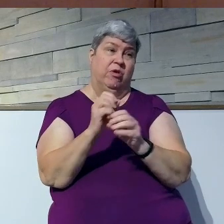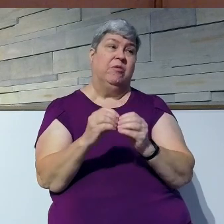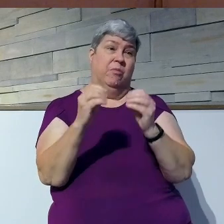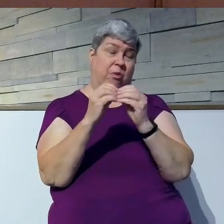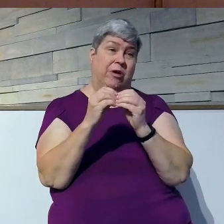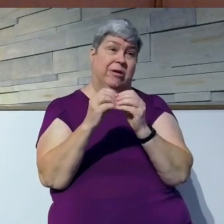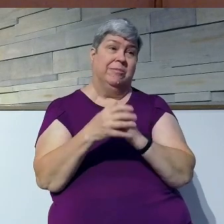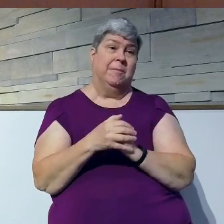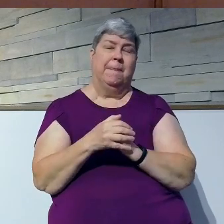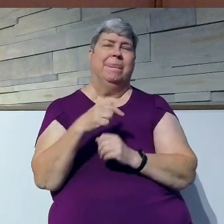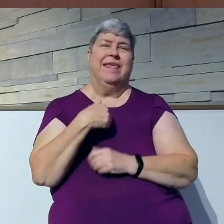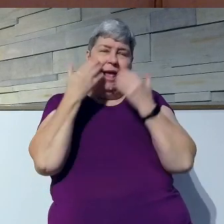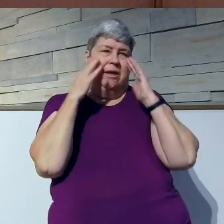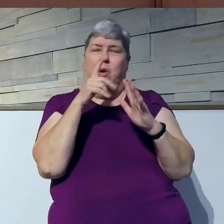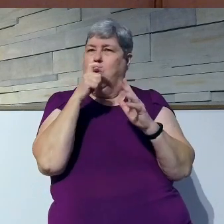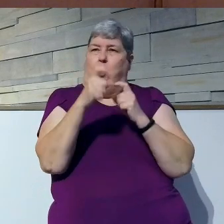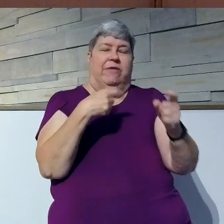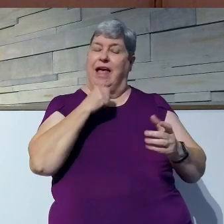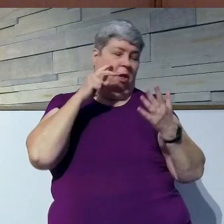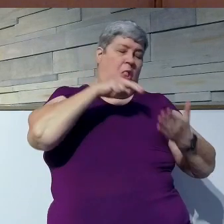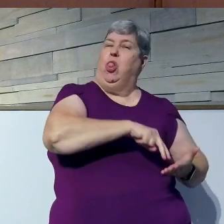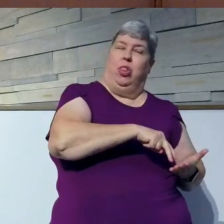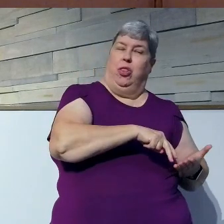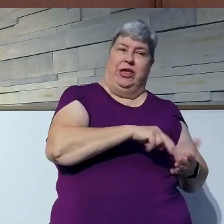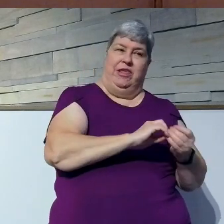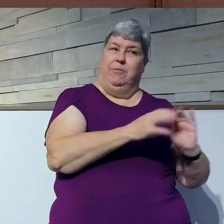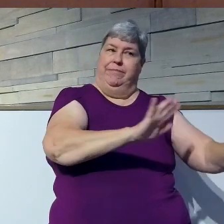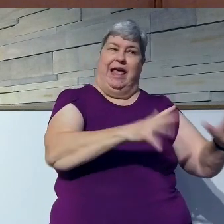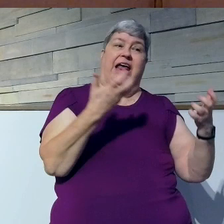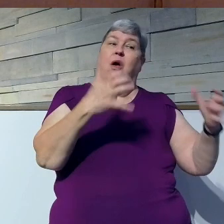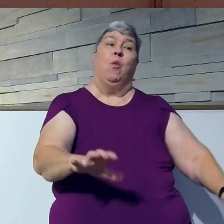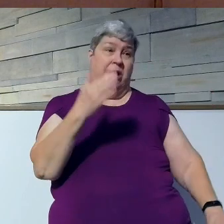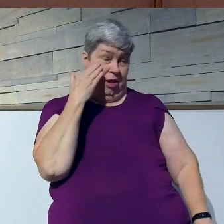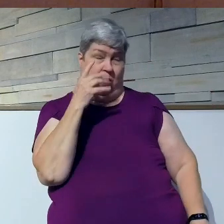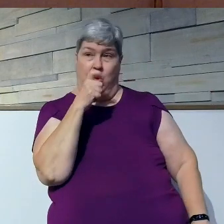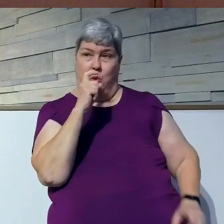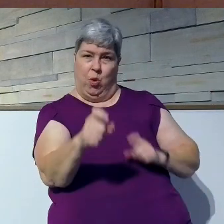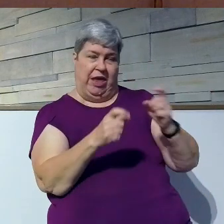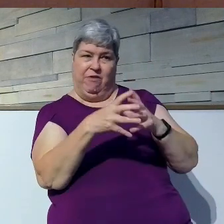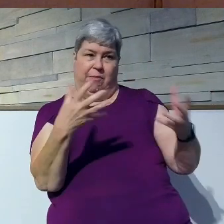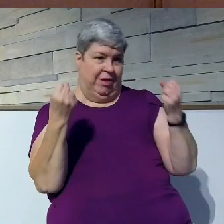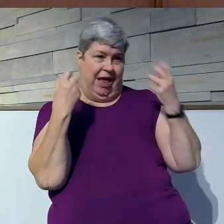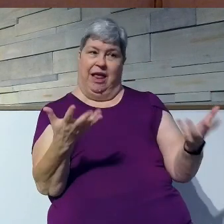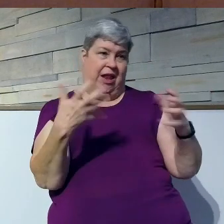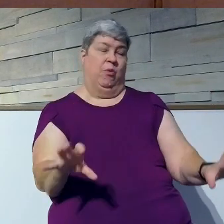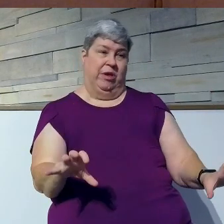more. And I don't know who gives what. I don't look at the records at all. I don't want to know who gives what. Plus, along with that, it's,